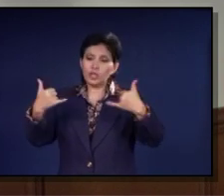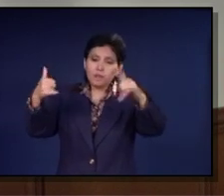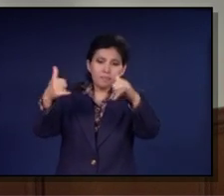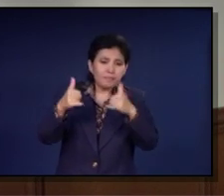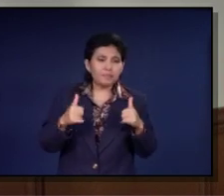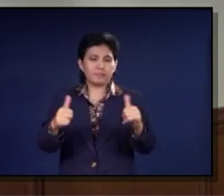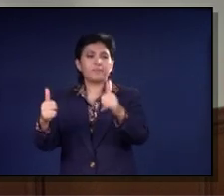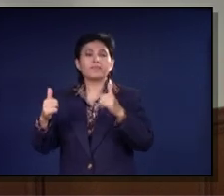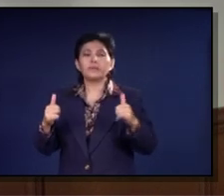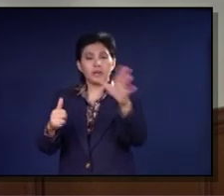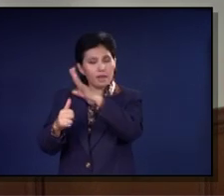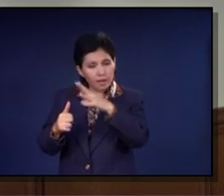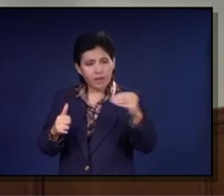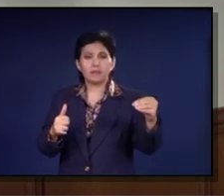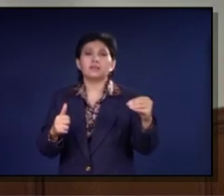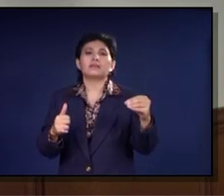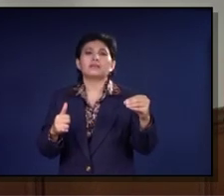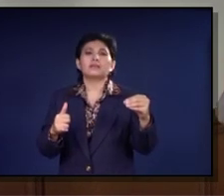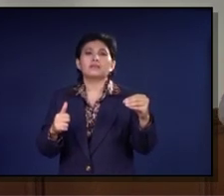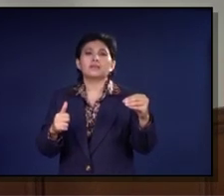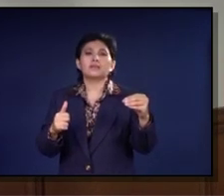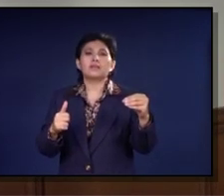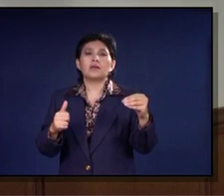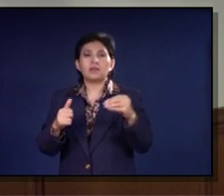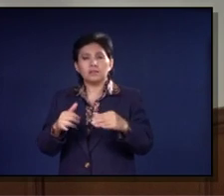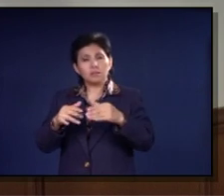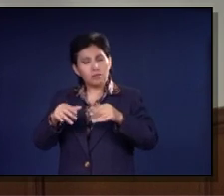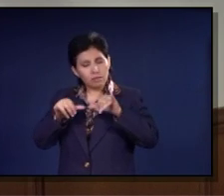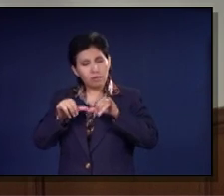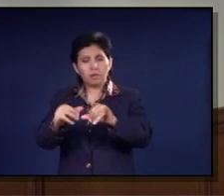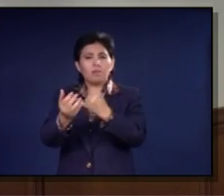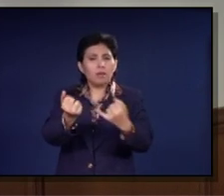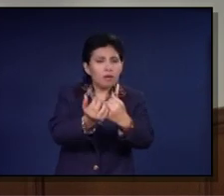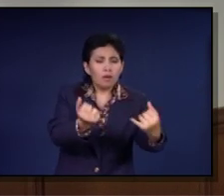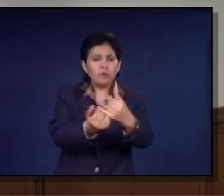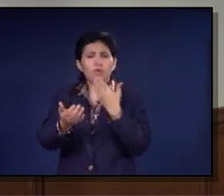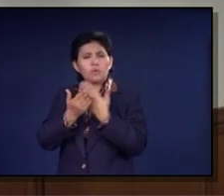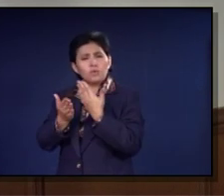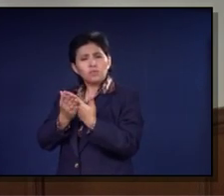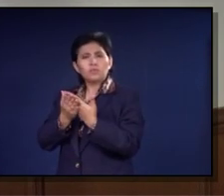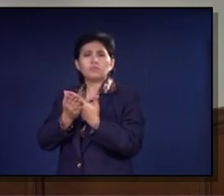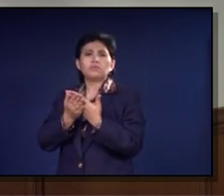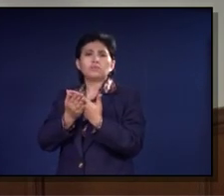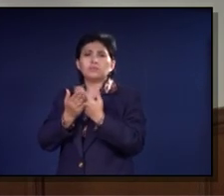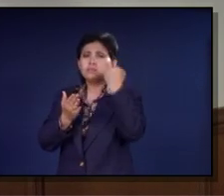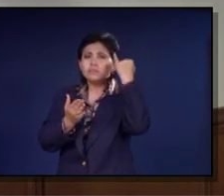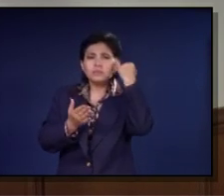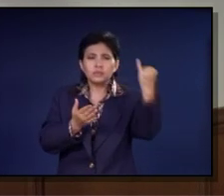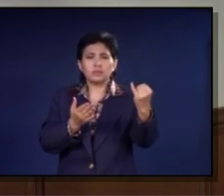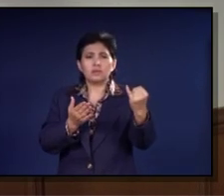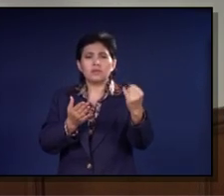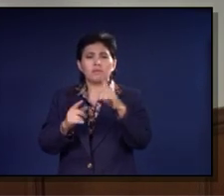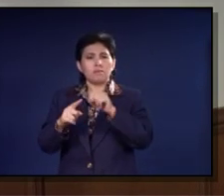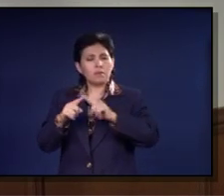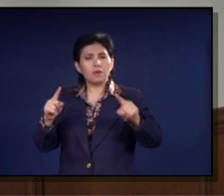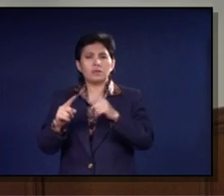games, and they bond as well as a group one. But when